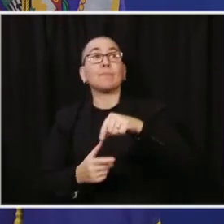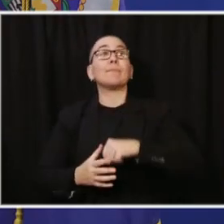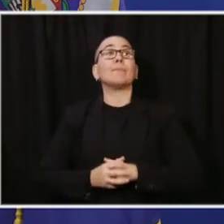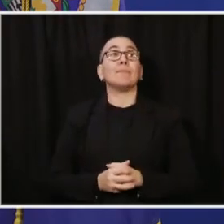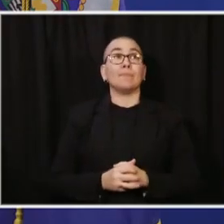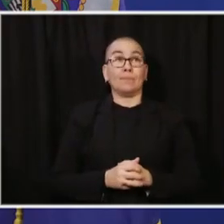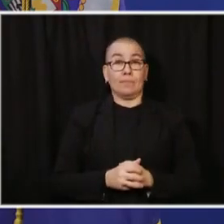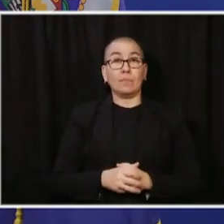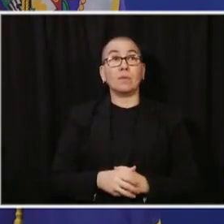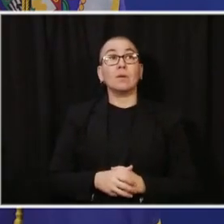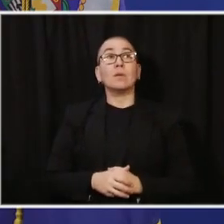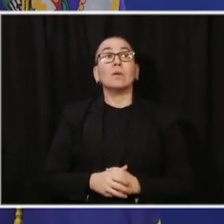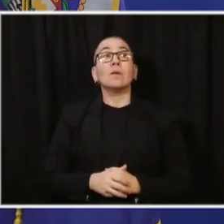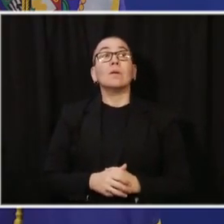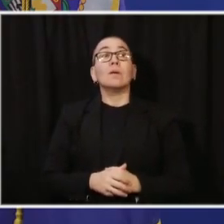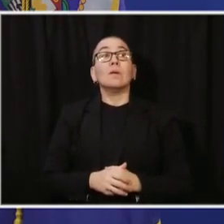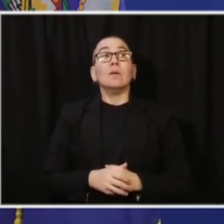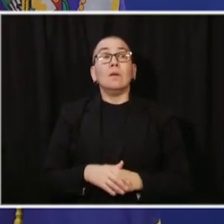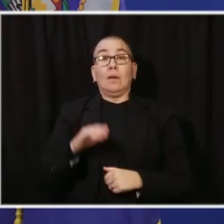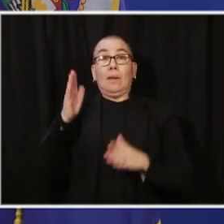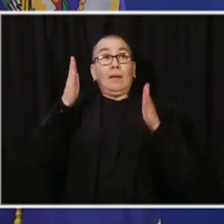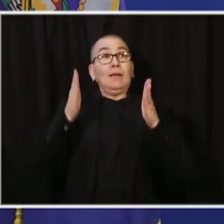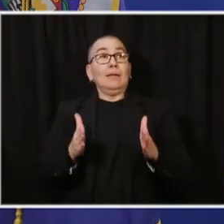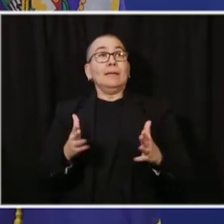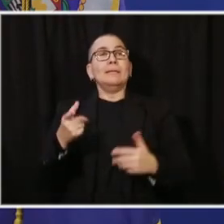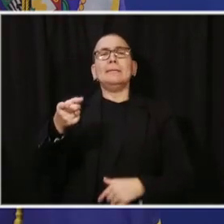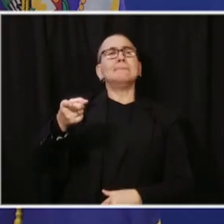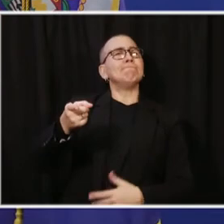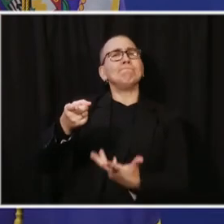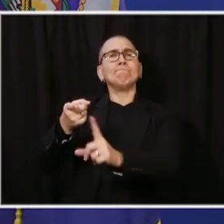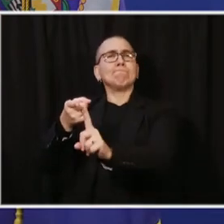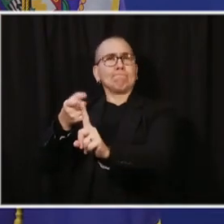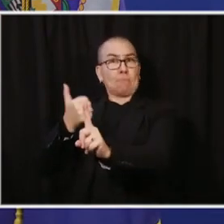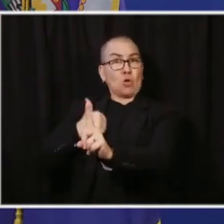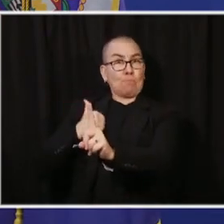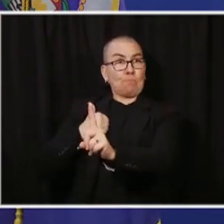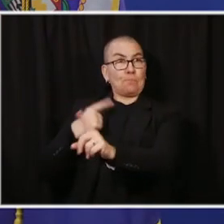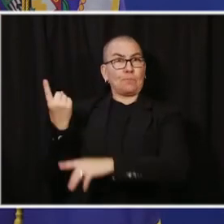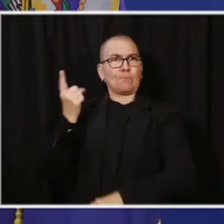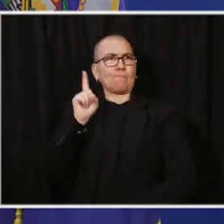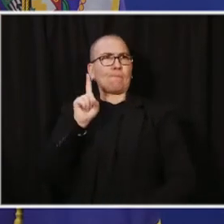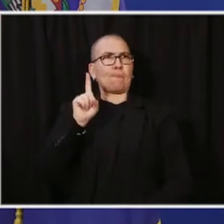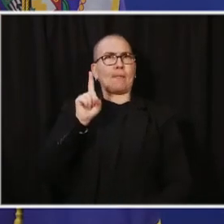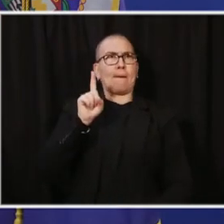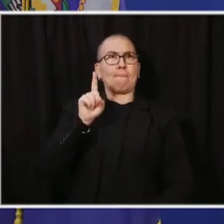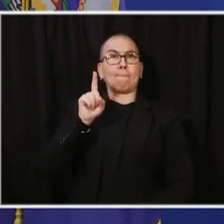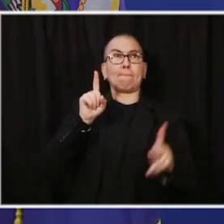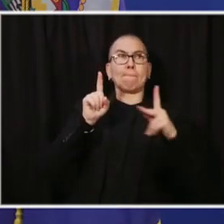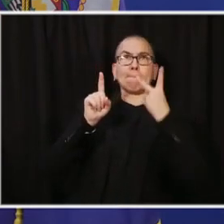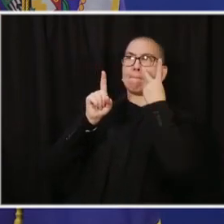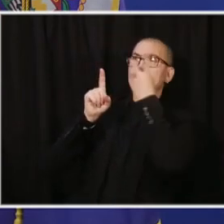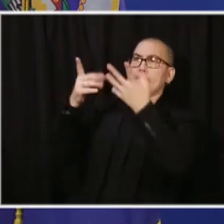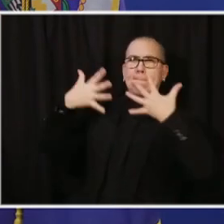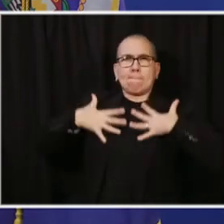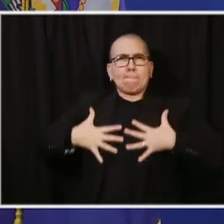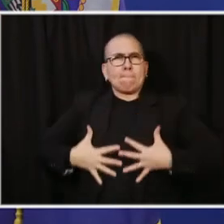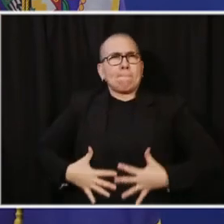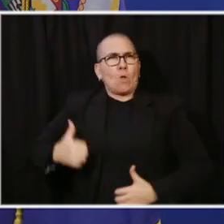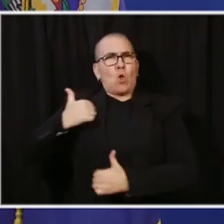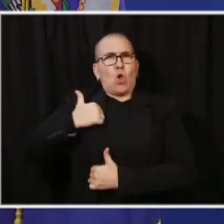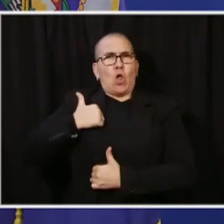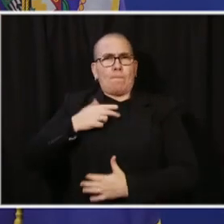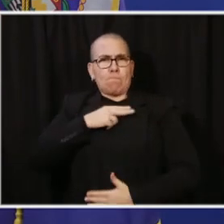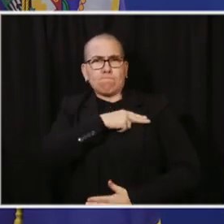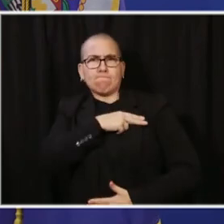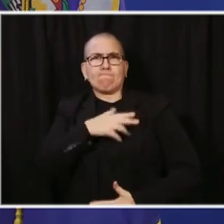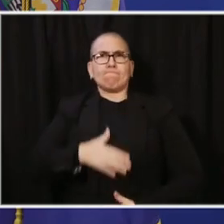show the respect to them and ask them what they can do to support them. Show them what they can do to support them. What can I do to help you? This is your opportunity. If you want to help the